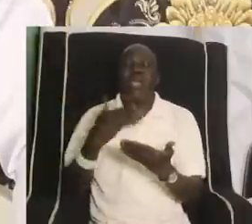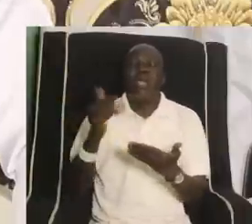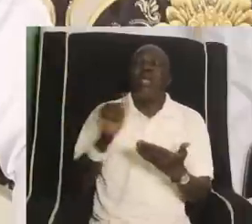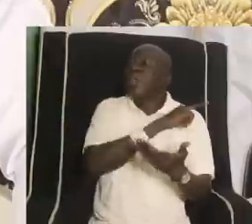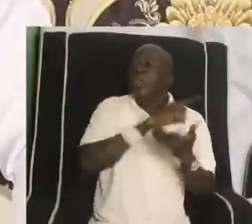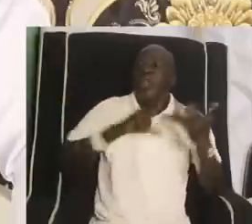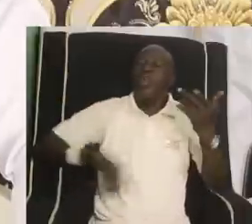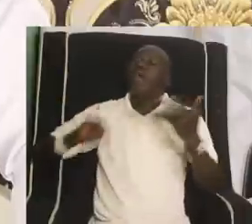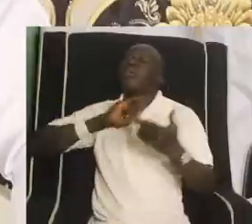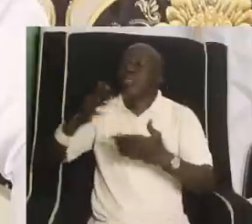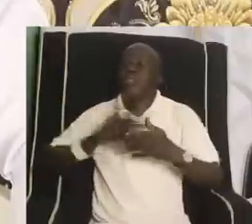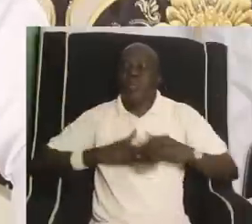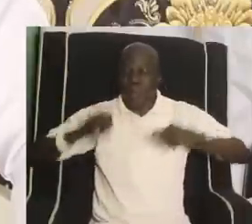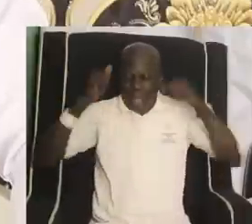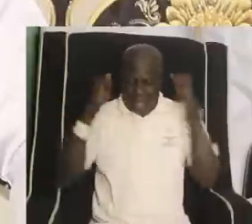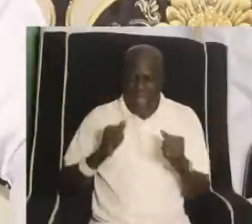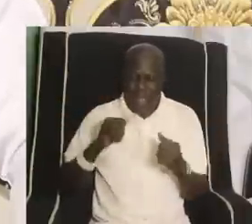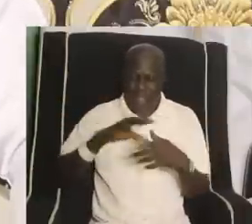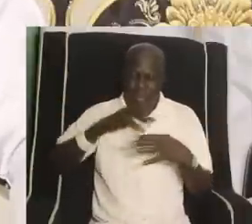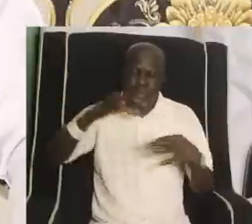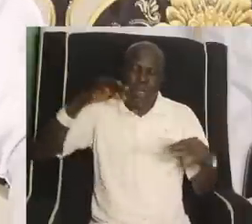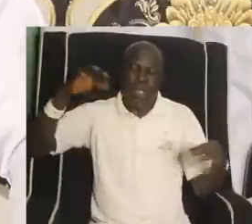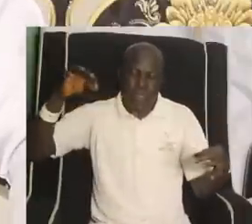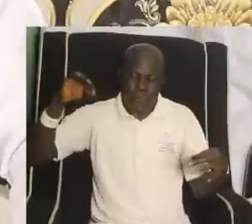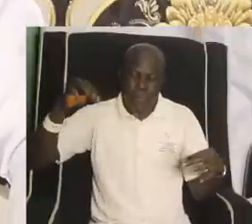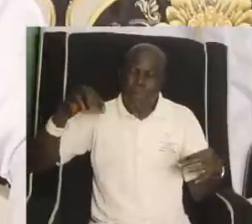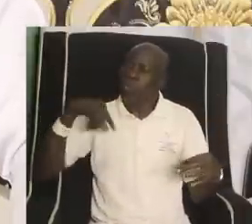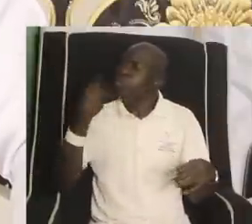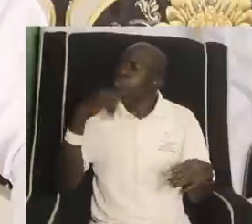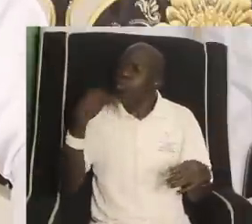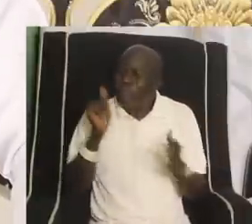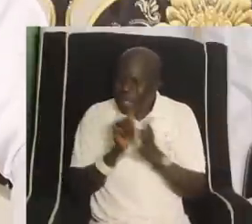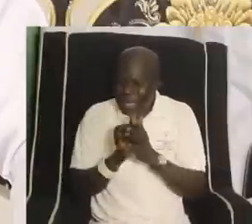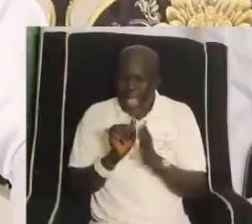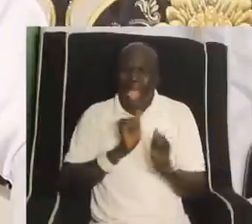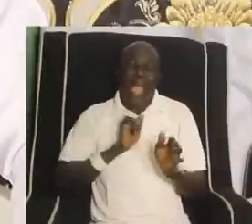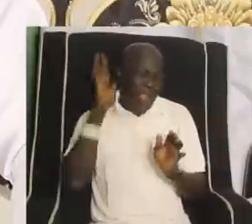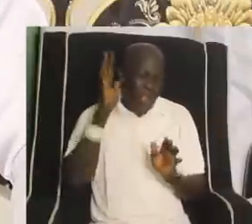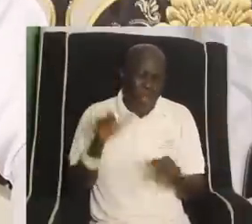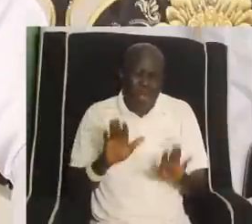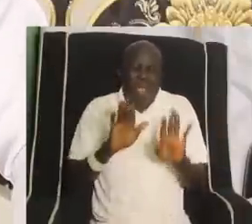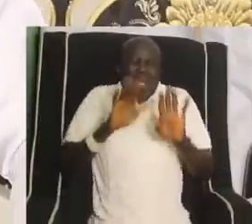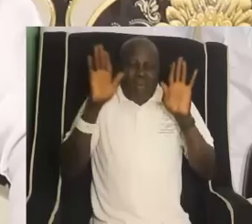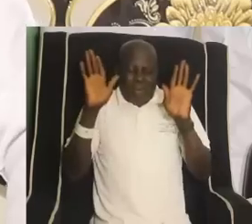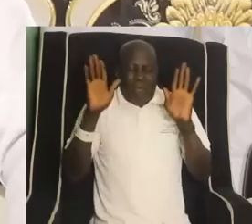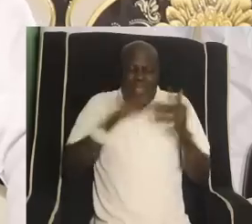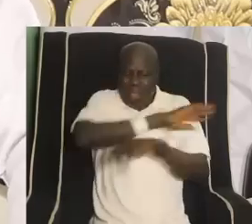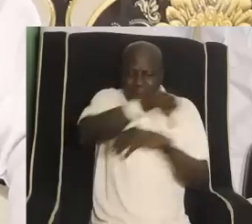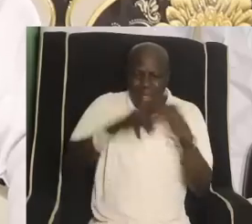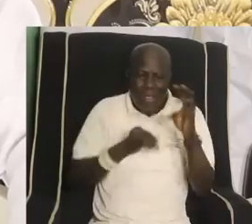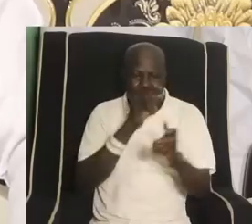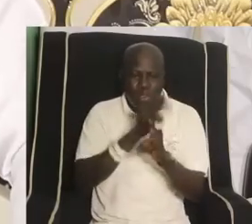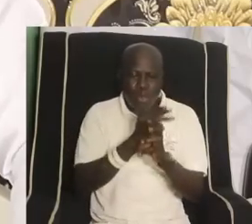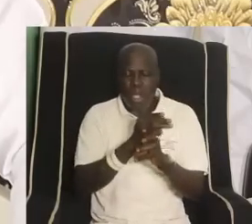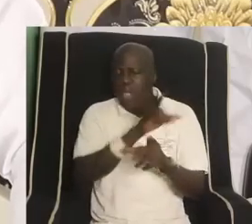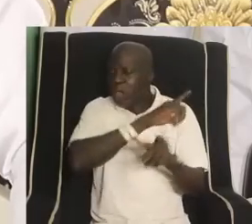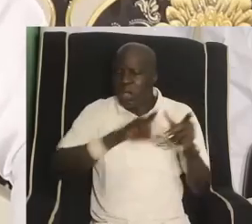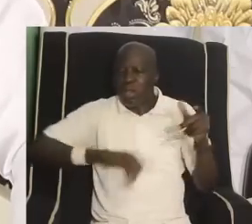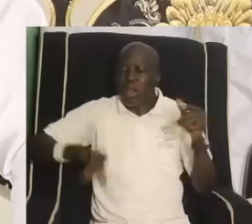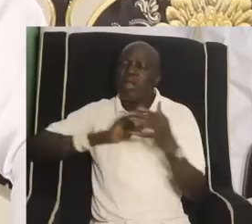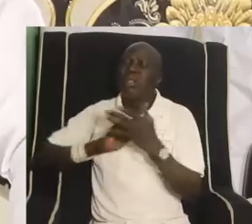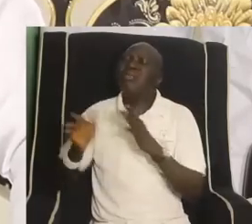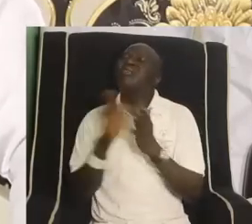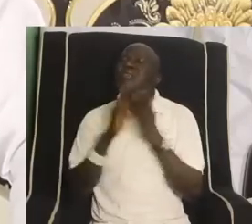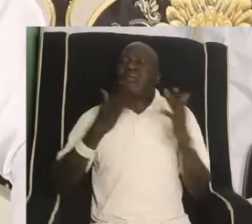ni agbara emi mi. Tani aya tani yi ofo mi o laye. Oluwa